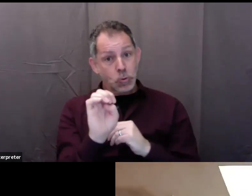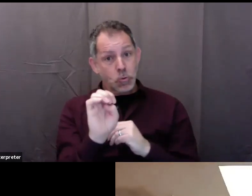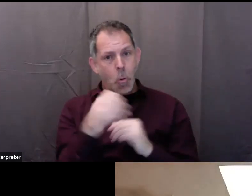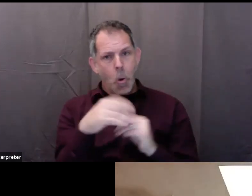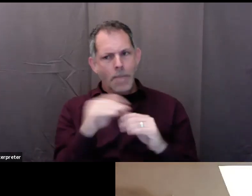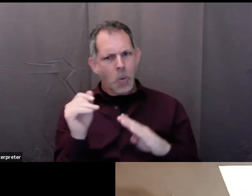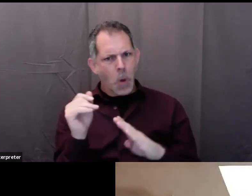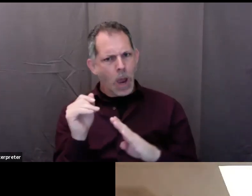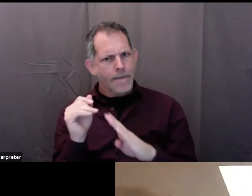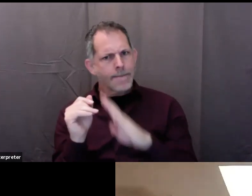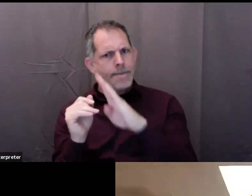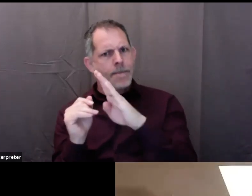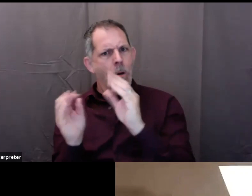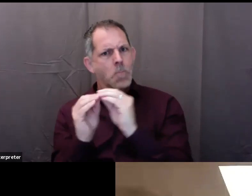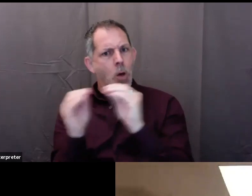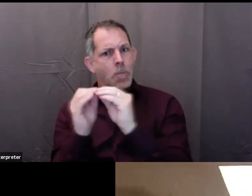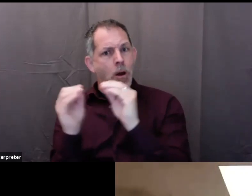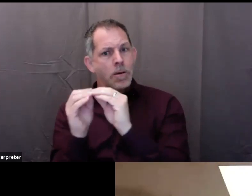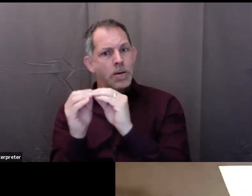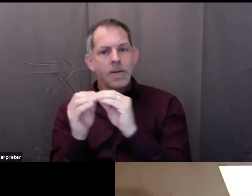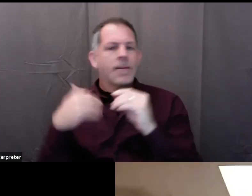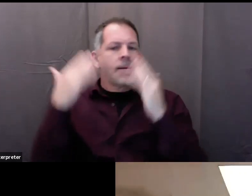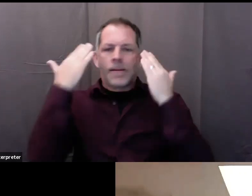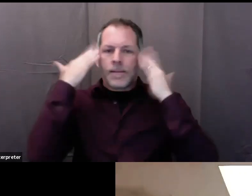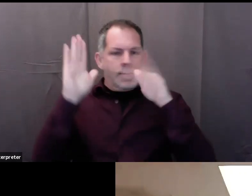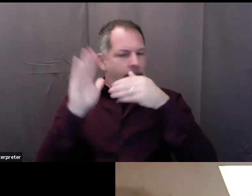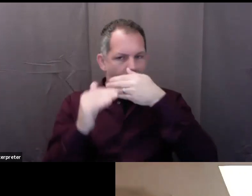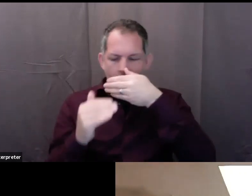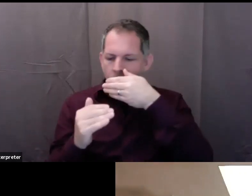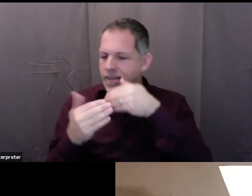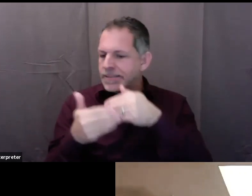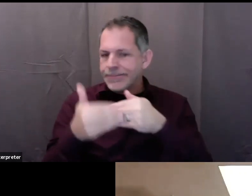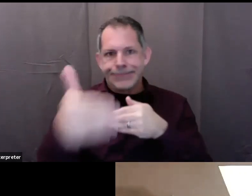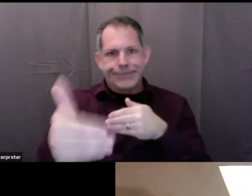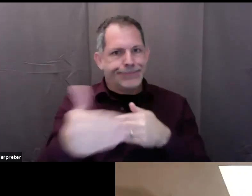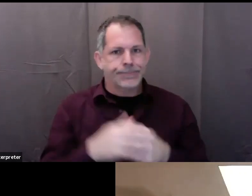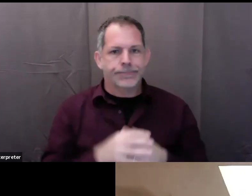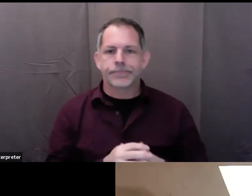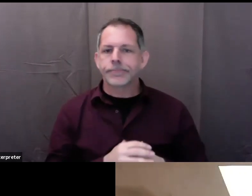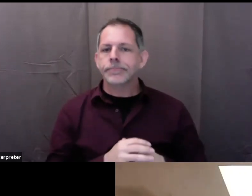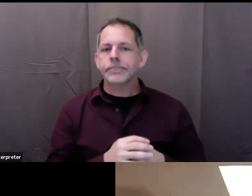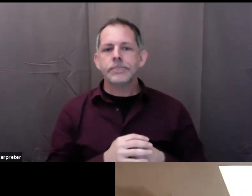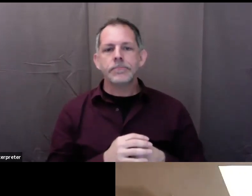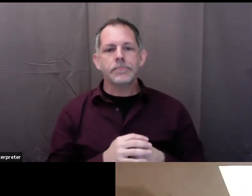at, we're seeing 20 to 30 or 40 cases reported a day and the